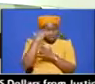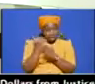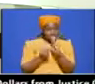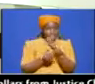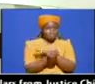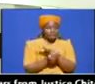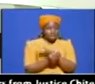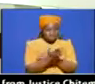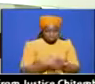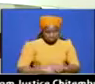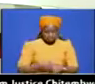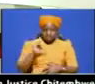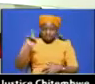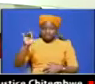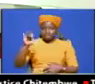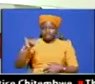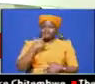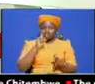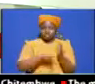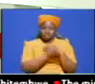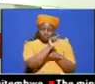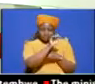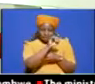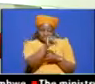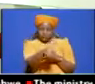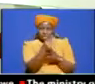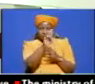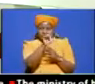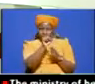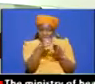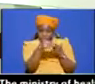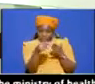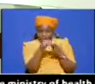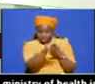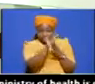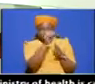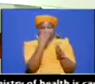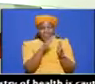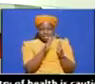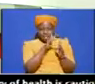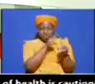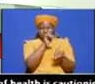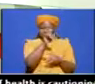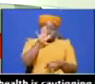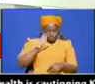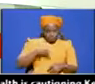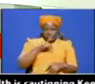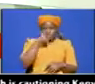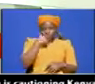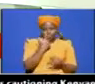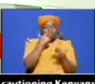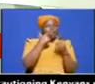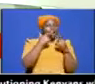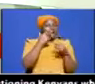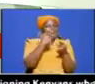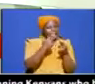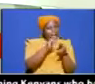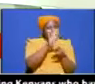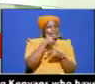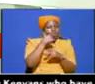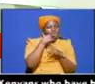says $50,000 were recovered from an unidentified lady in Justice Muchelule's chambers and a